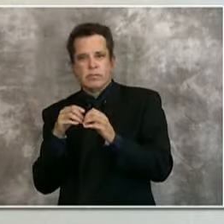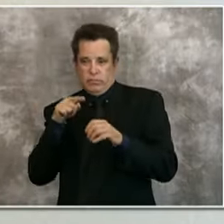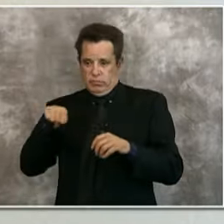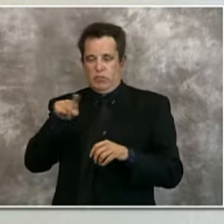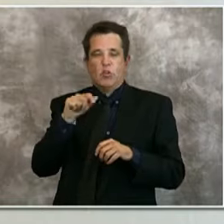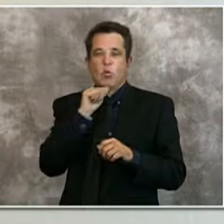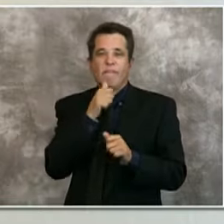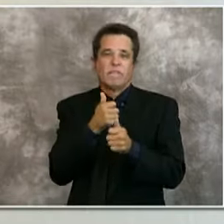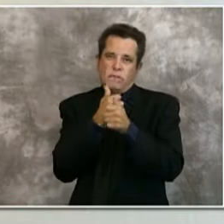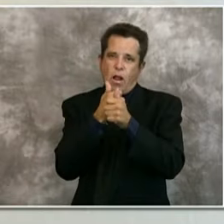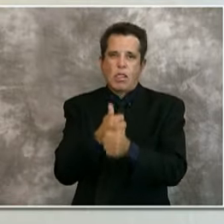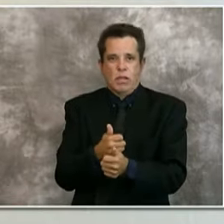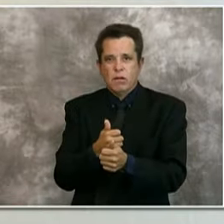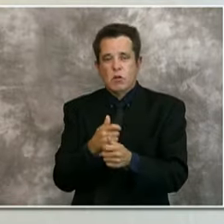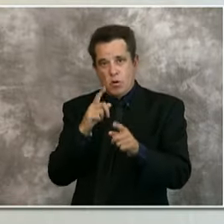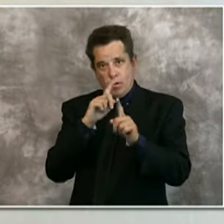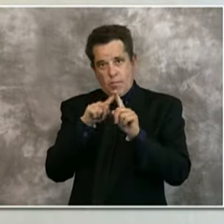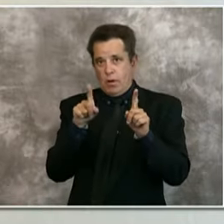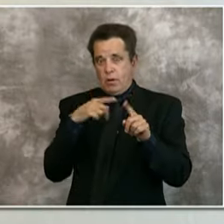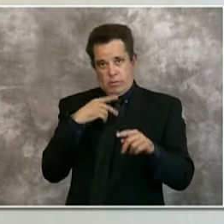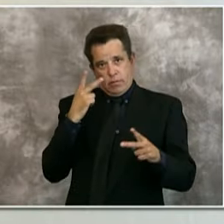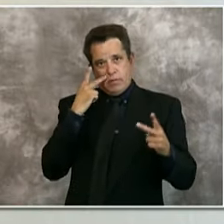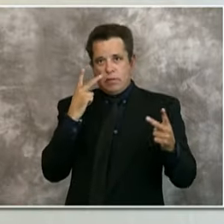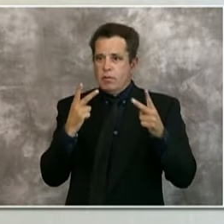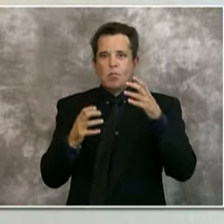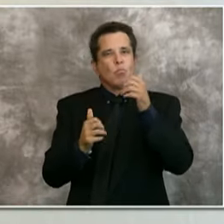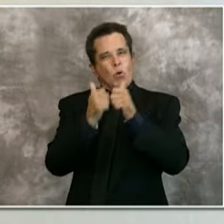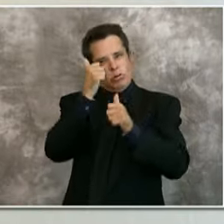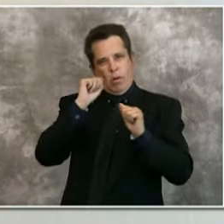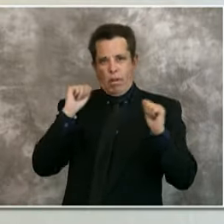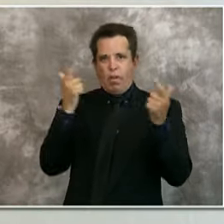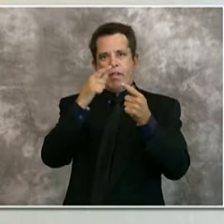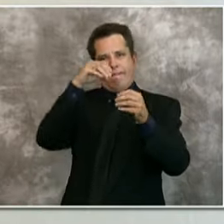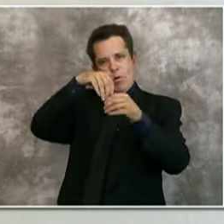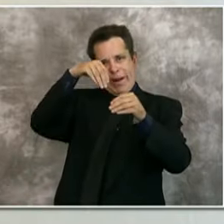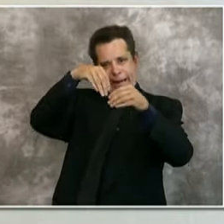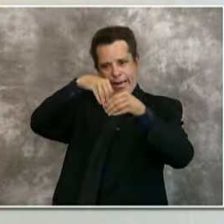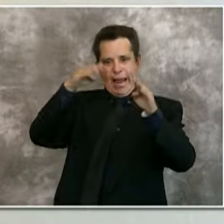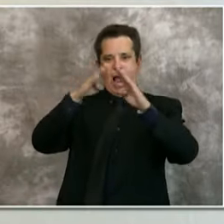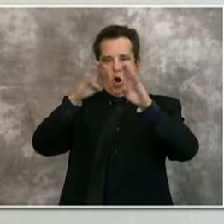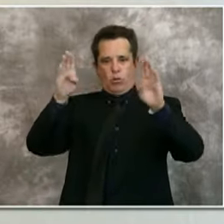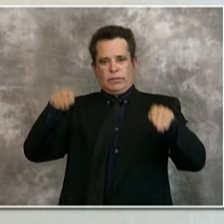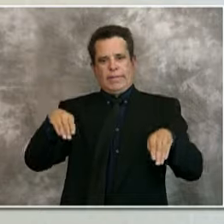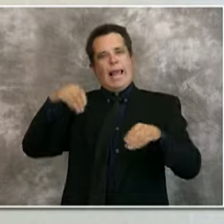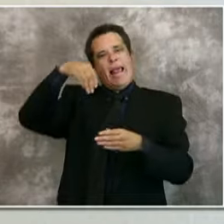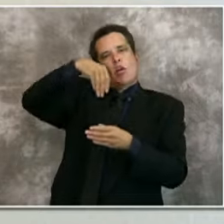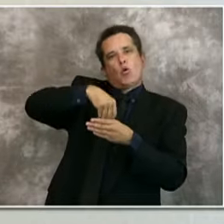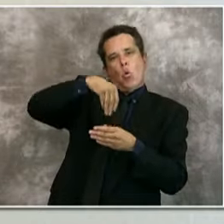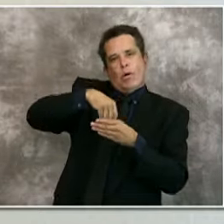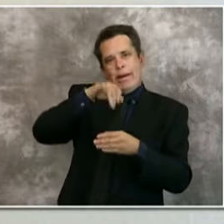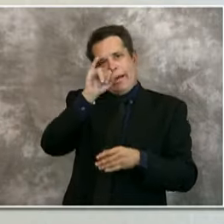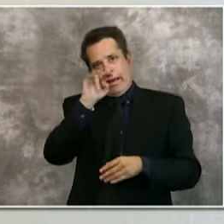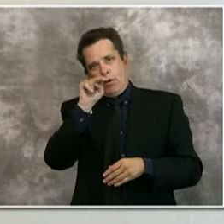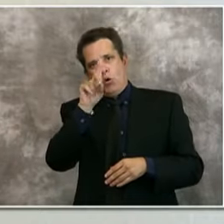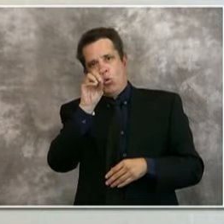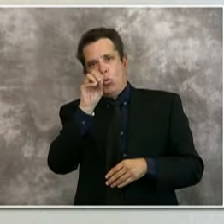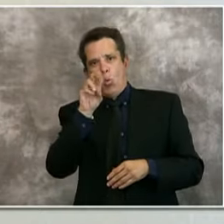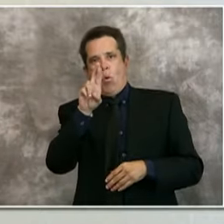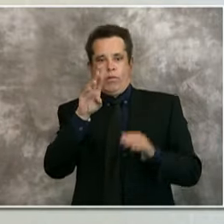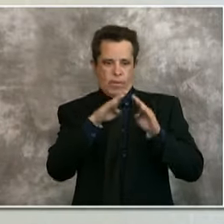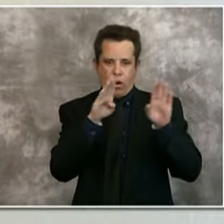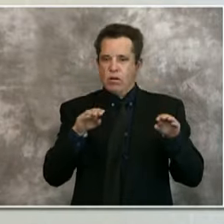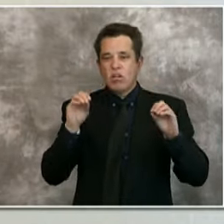of our community outbreaks to date have come from indoor settings. We have not yet seen outdoor